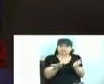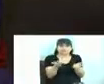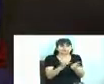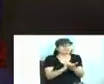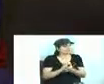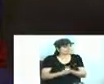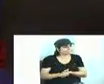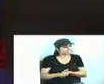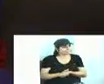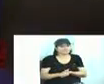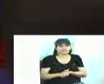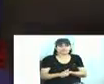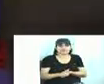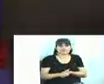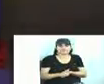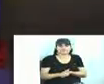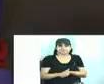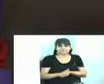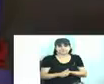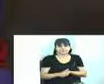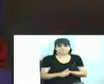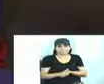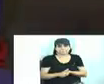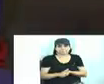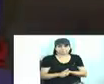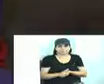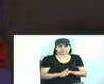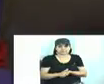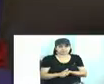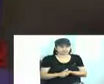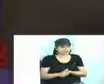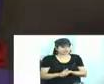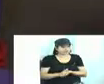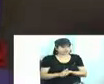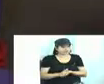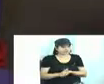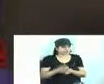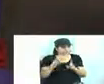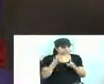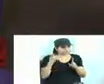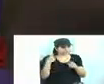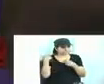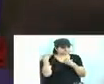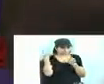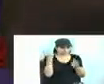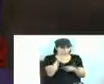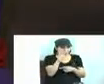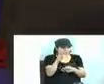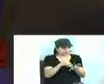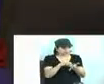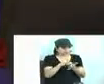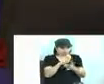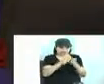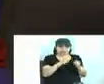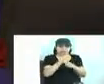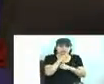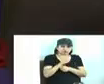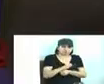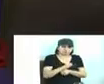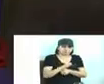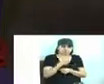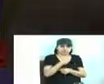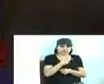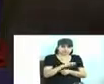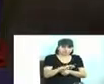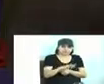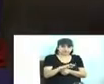again. If this is God's vision from the beginning, you gotta ask. This is like a 5,000-year-old religion. It's 2,000 years old if you begin with